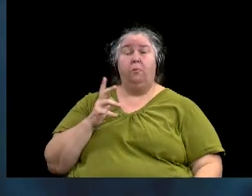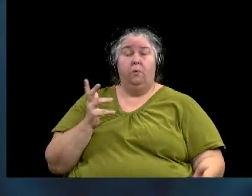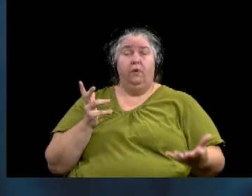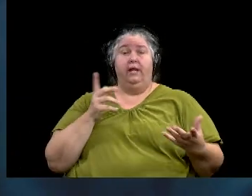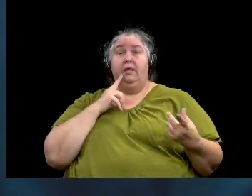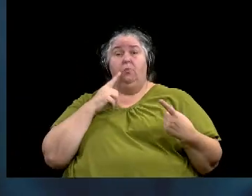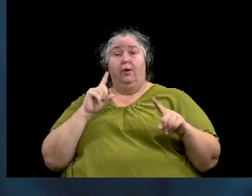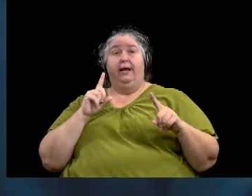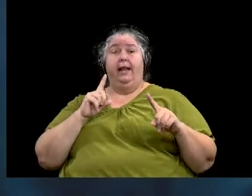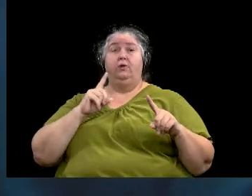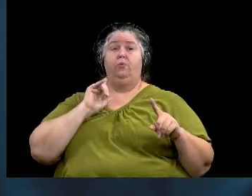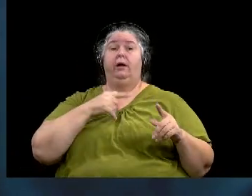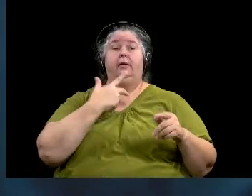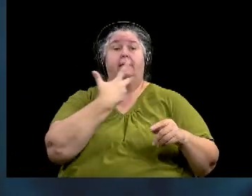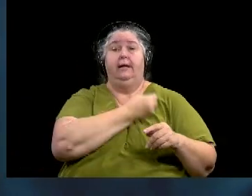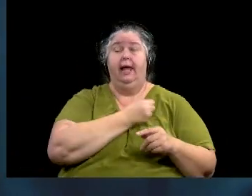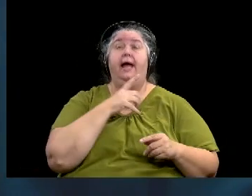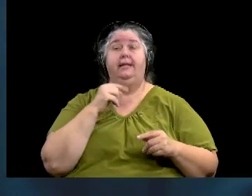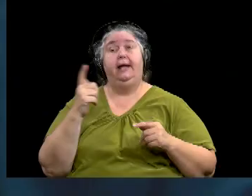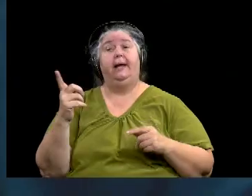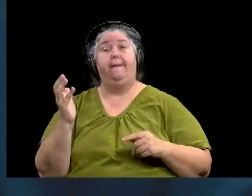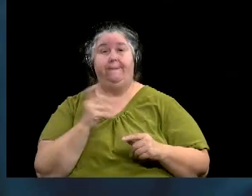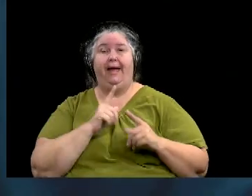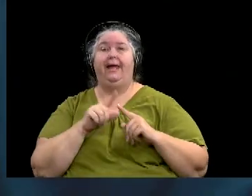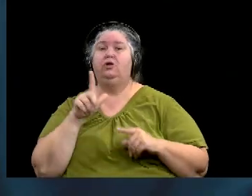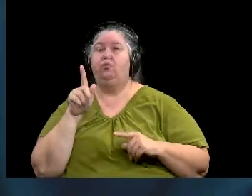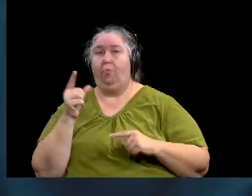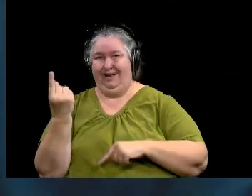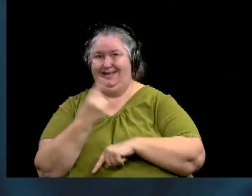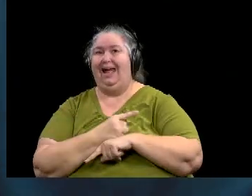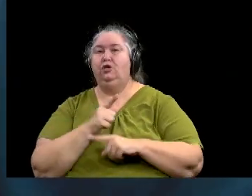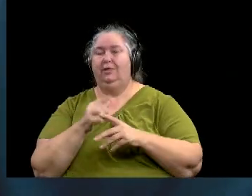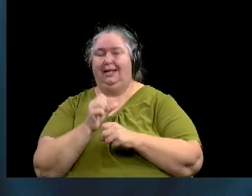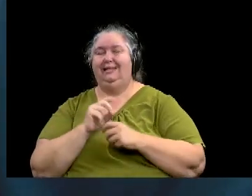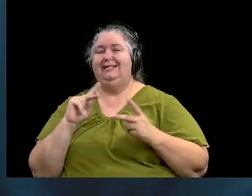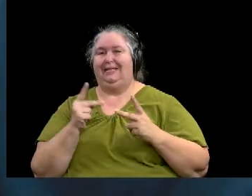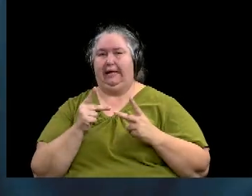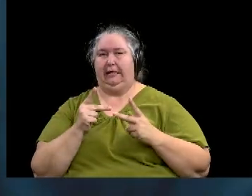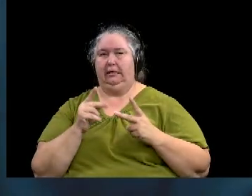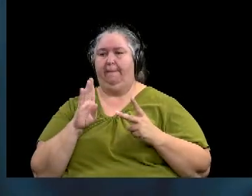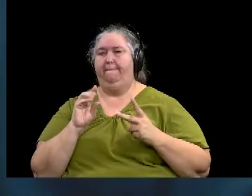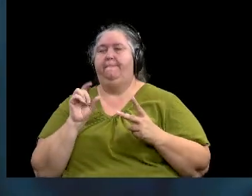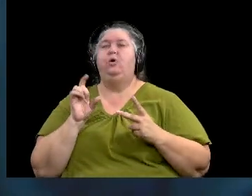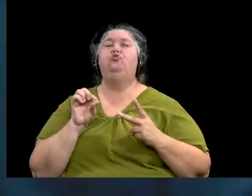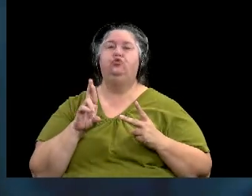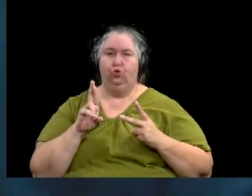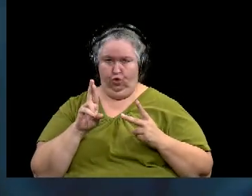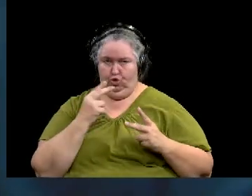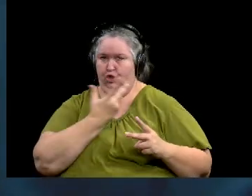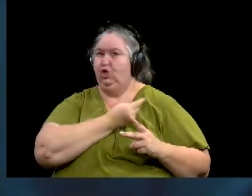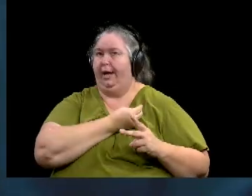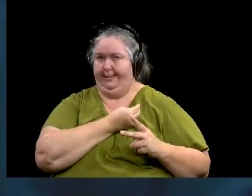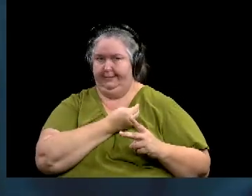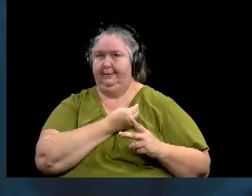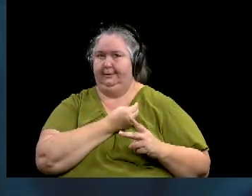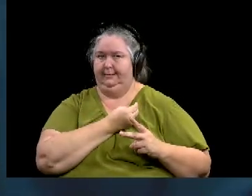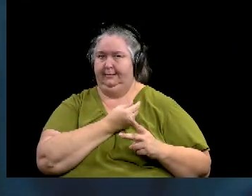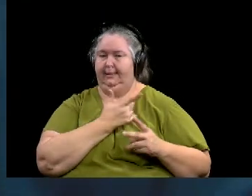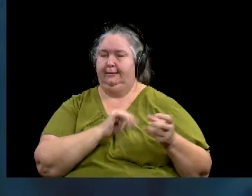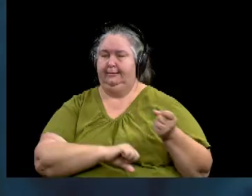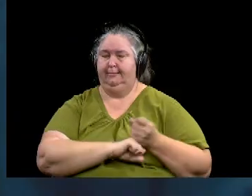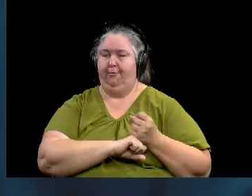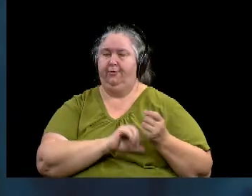get their second shot, the booster shot. And we're going to keep track of who those people are so we can get that, make sure that that's